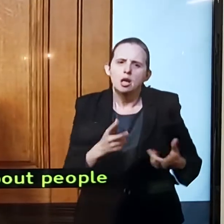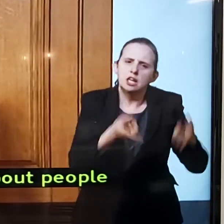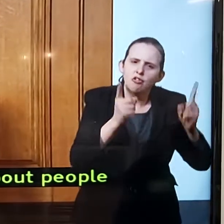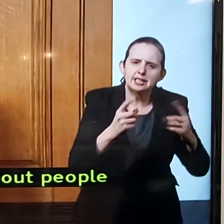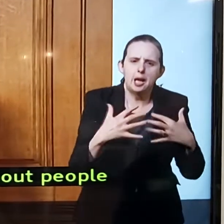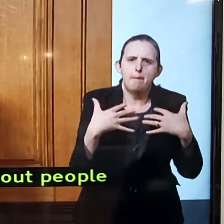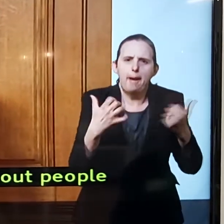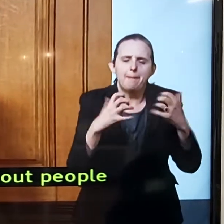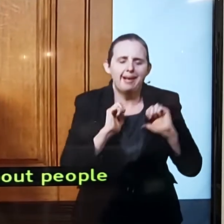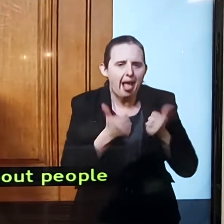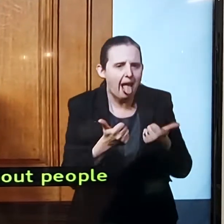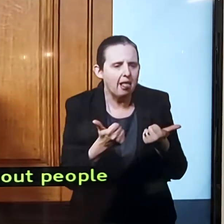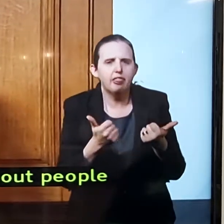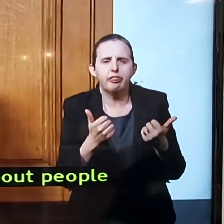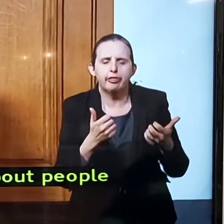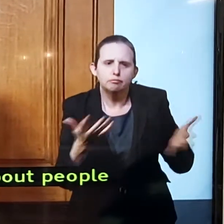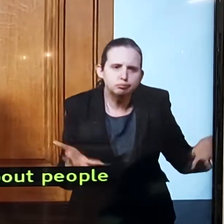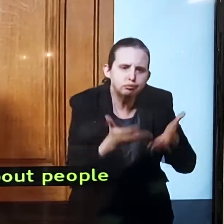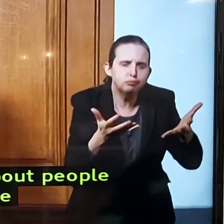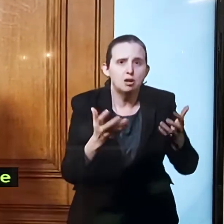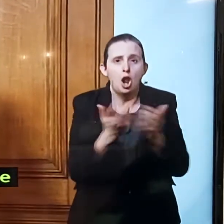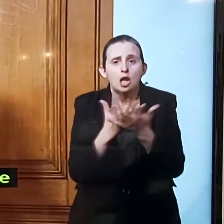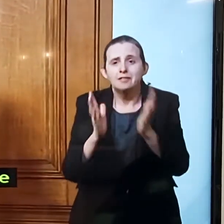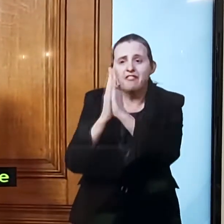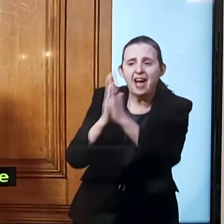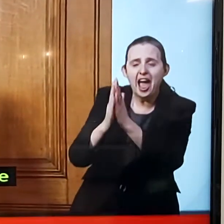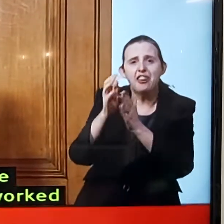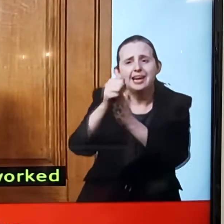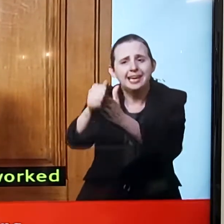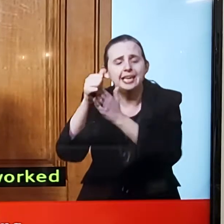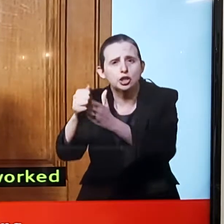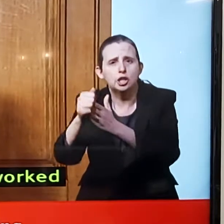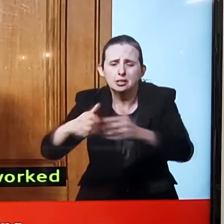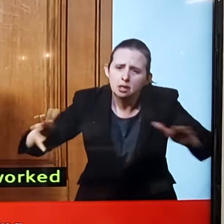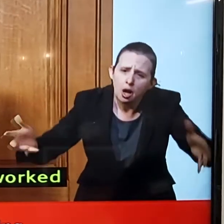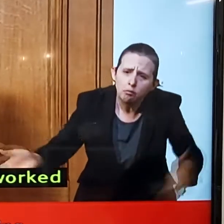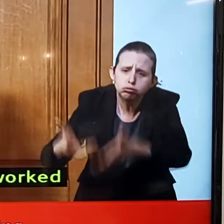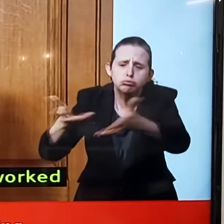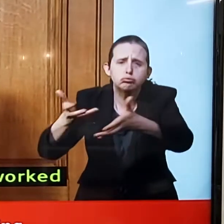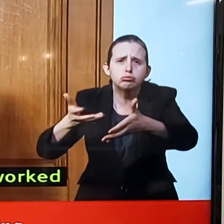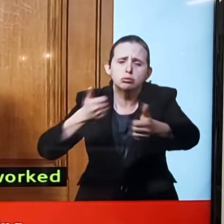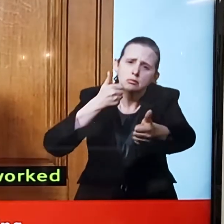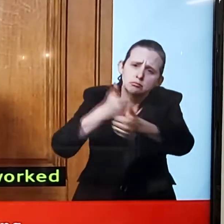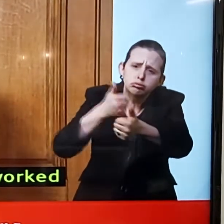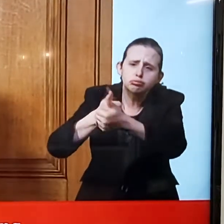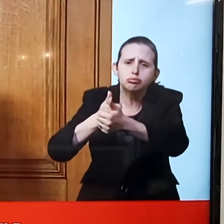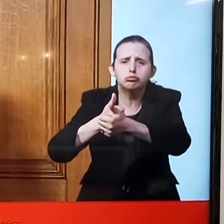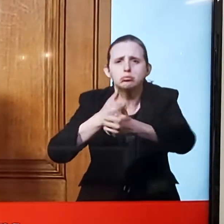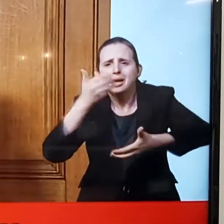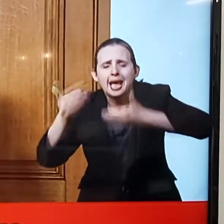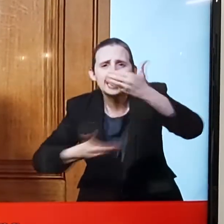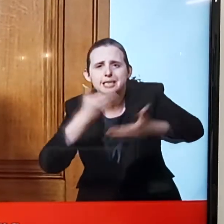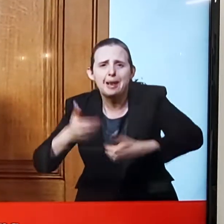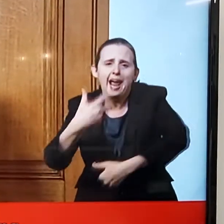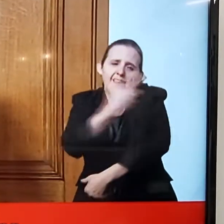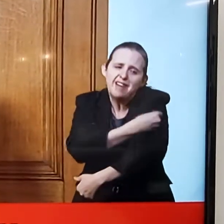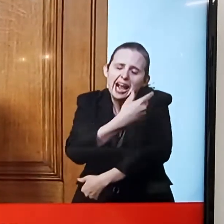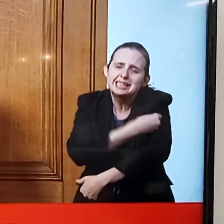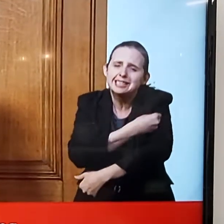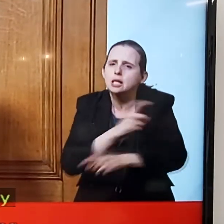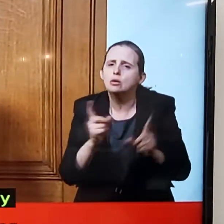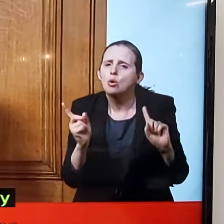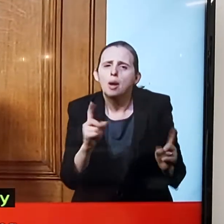faith leaders as well, I think have been absolutely instrumental in supporting individuals to understand the vaccine, what it means